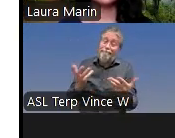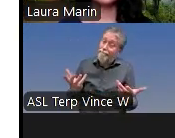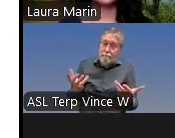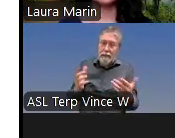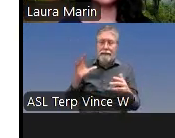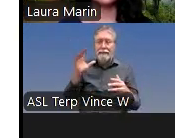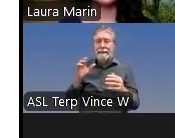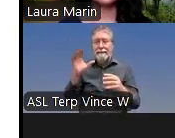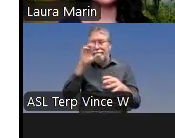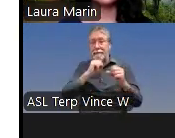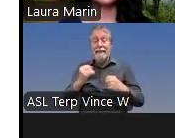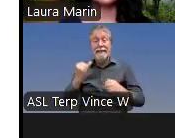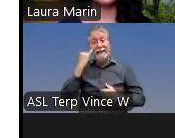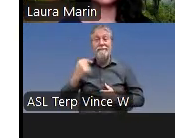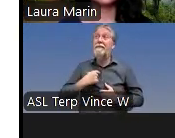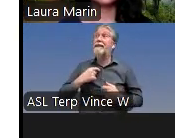I ruled the world.